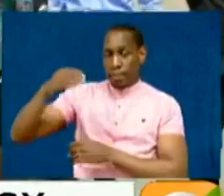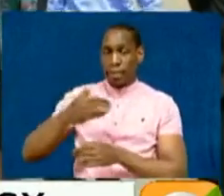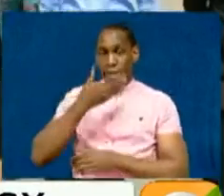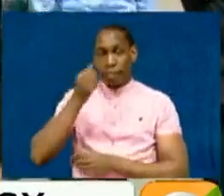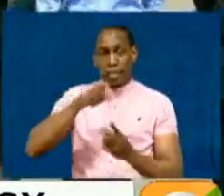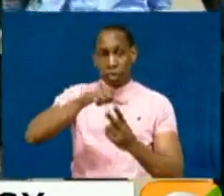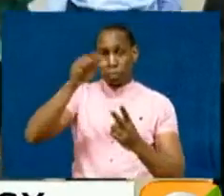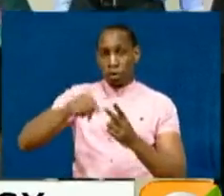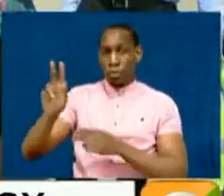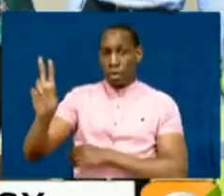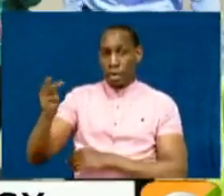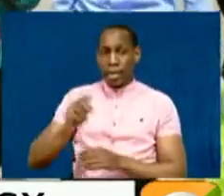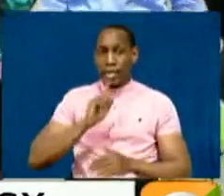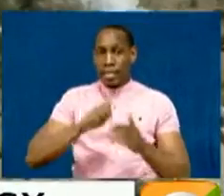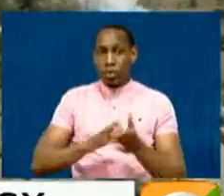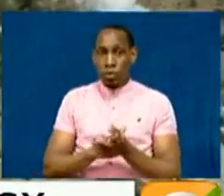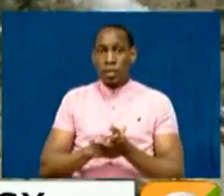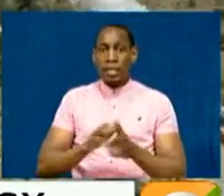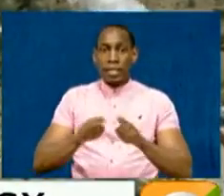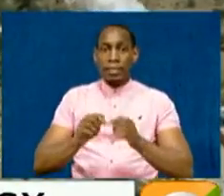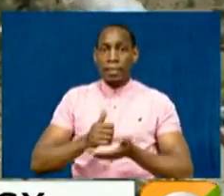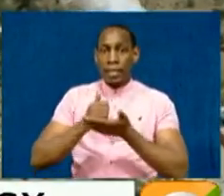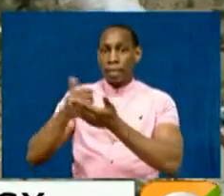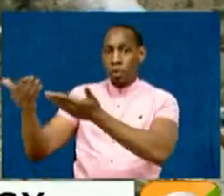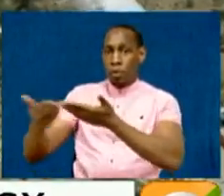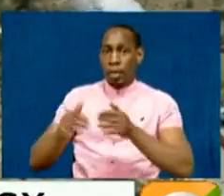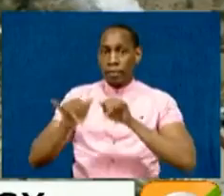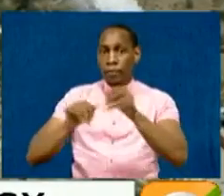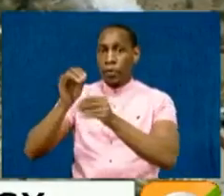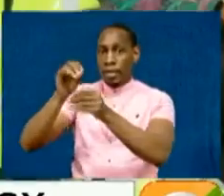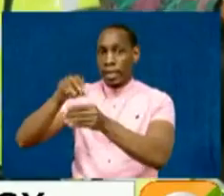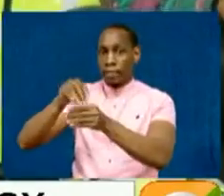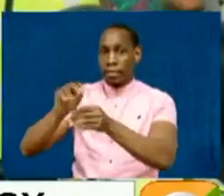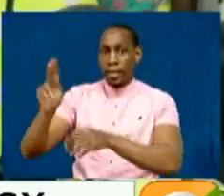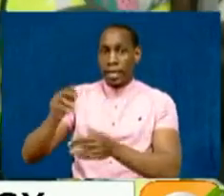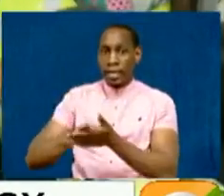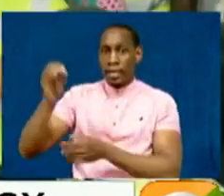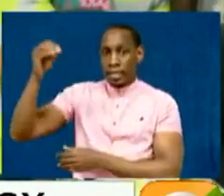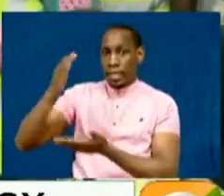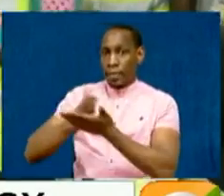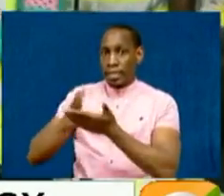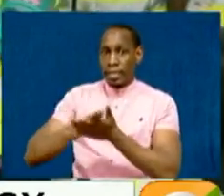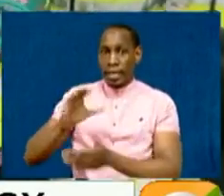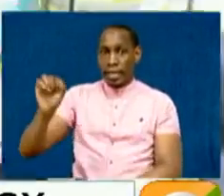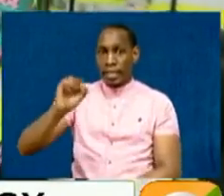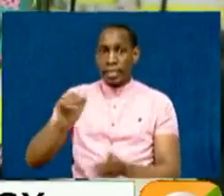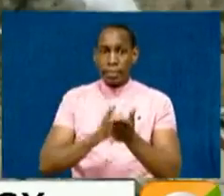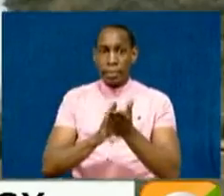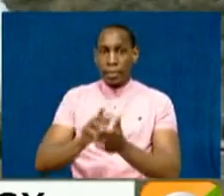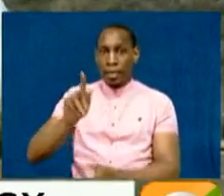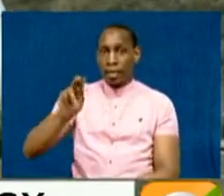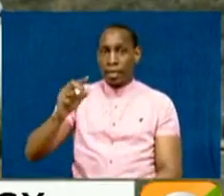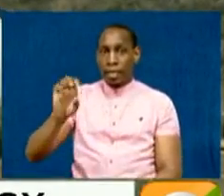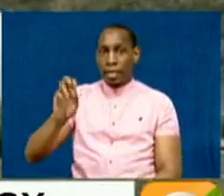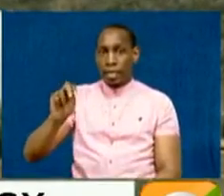the preferred option for Kenya, adding that the move would also help attract foreign investments in Kenya's energy sector. The CS lauded Kengen for